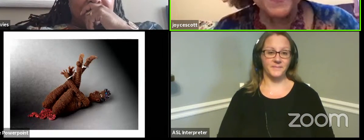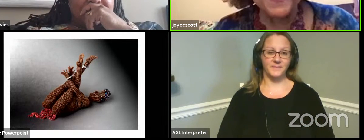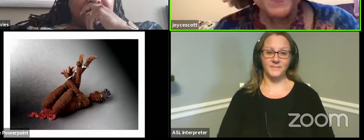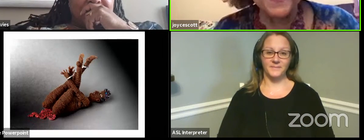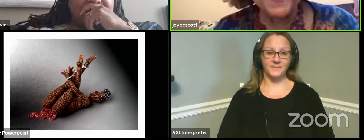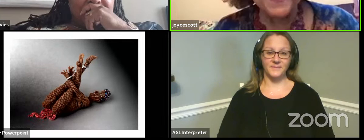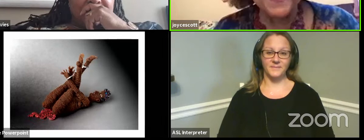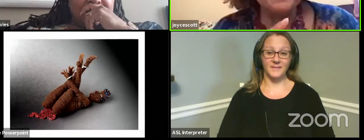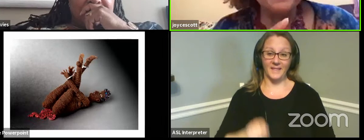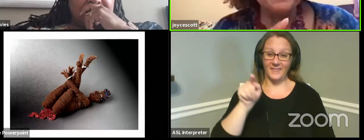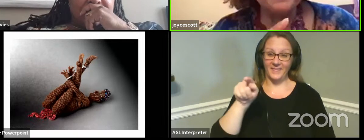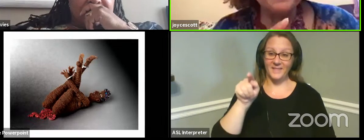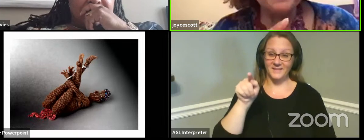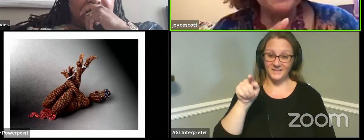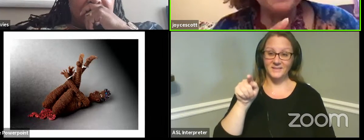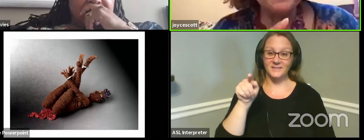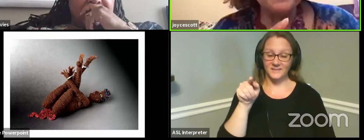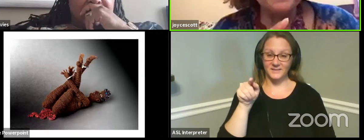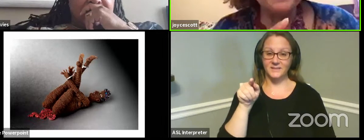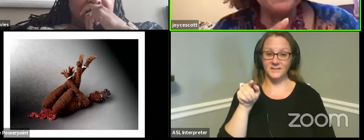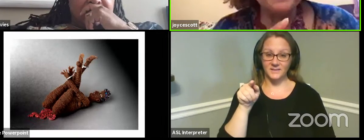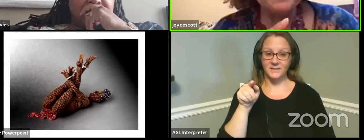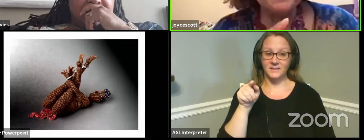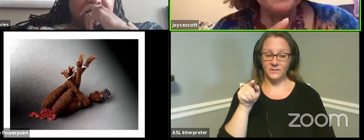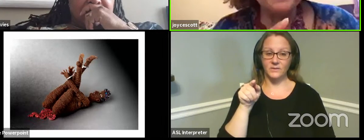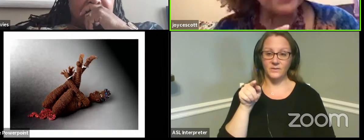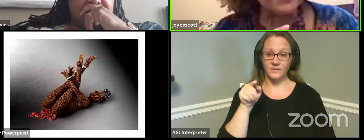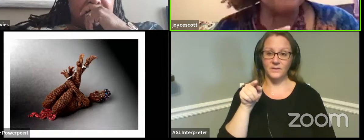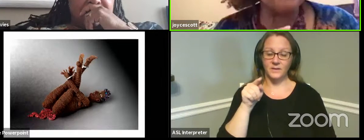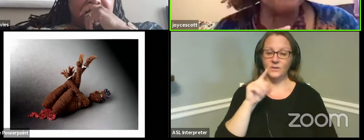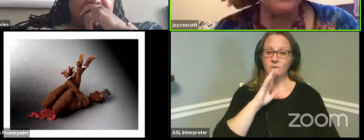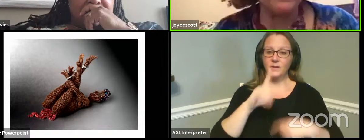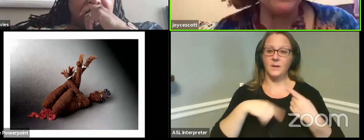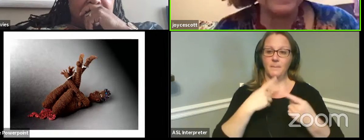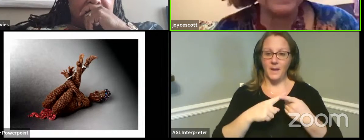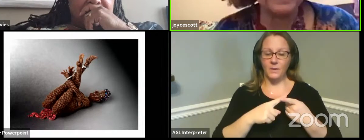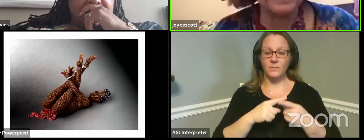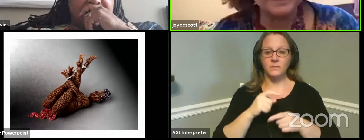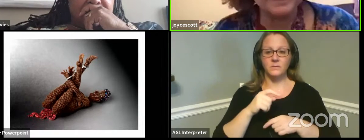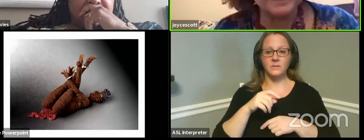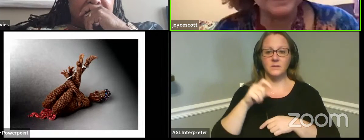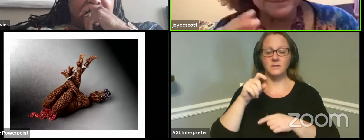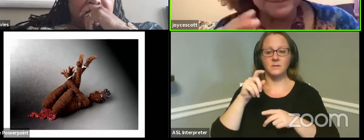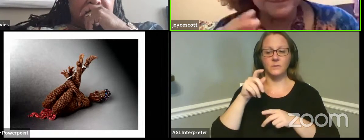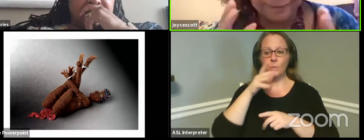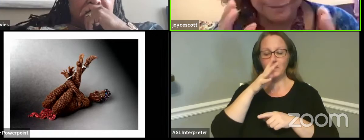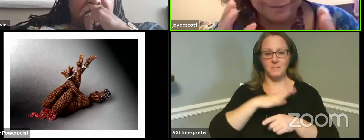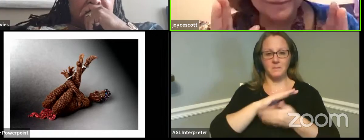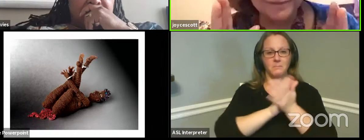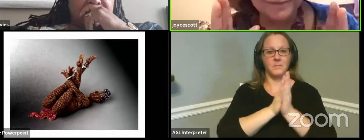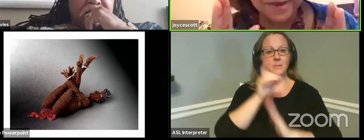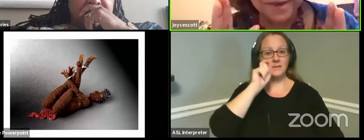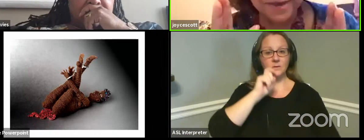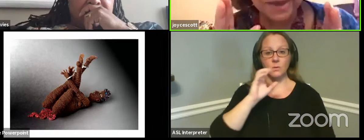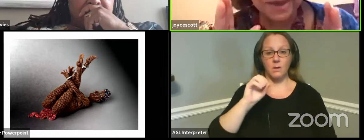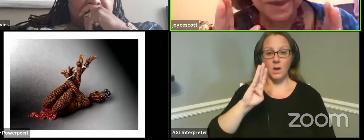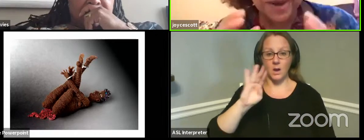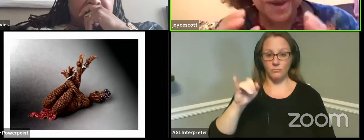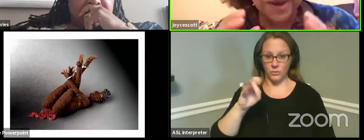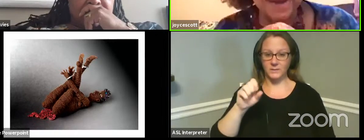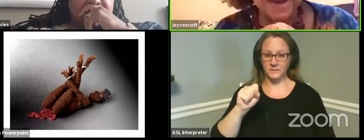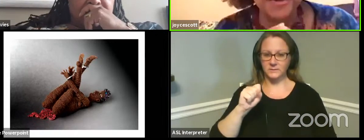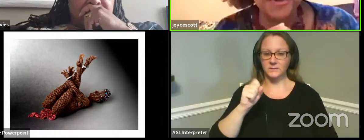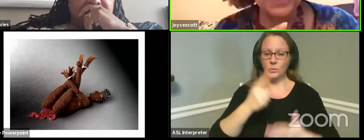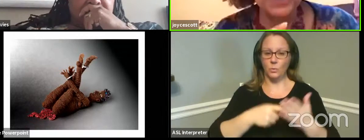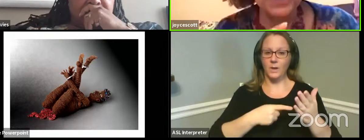This piece is not only about the sexual objectification of women, like what I'm talking about